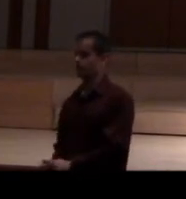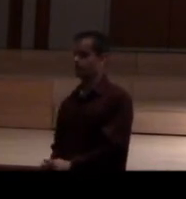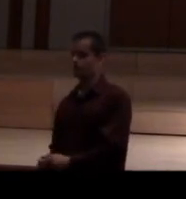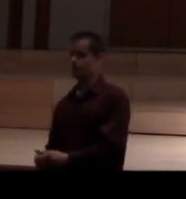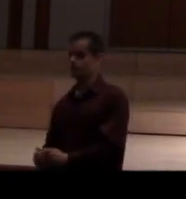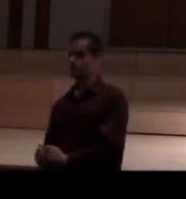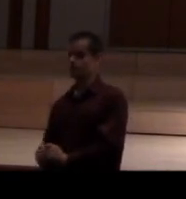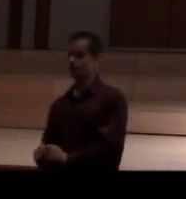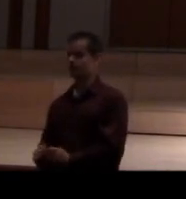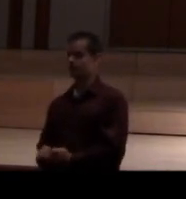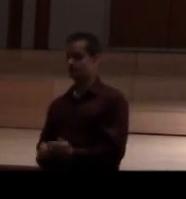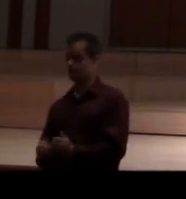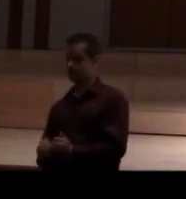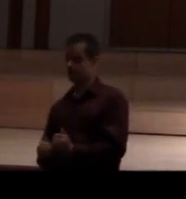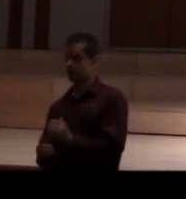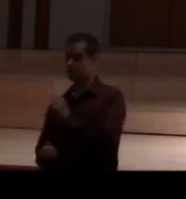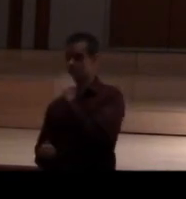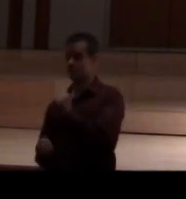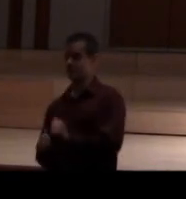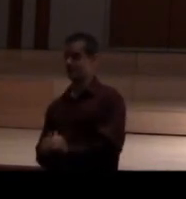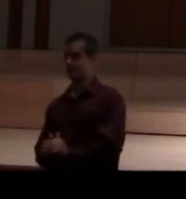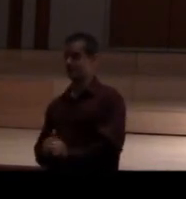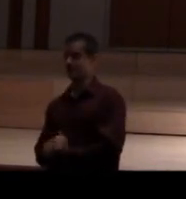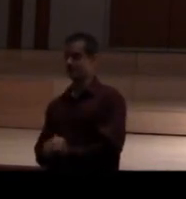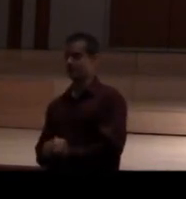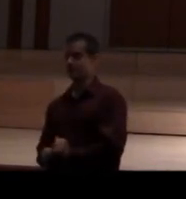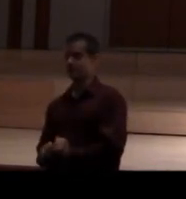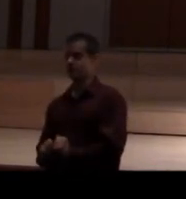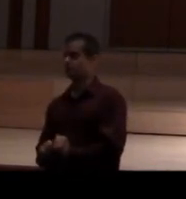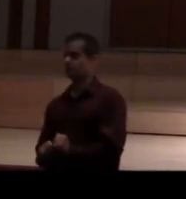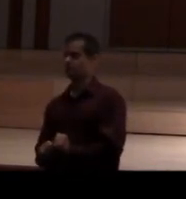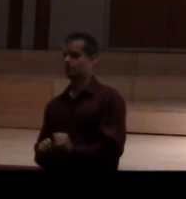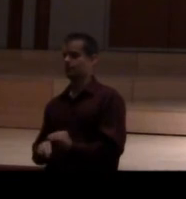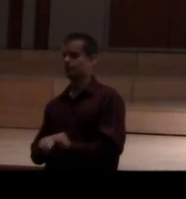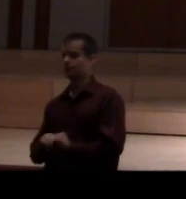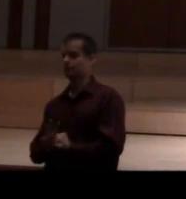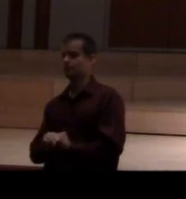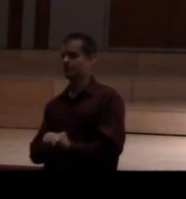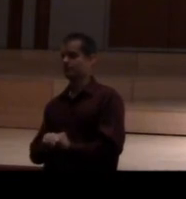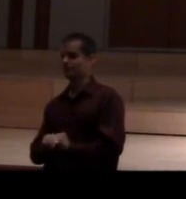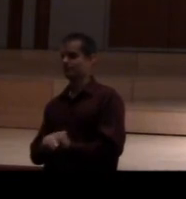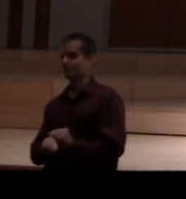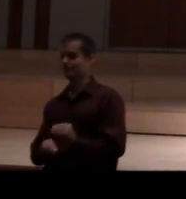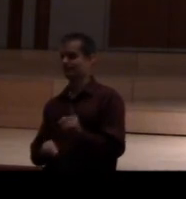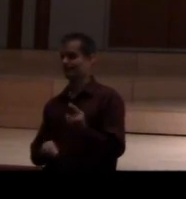the tablecloth, pretending to be texting or something. I took a really surreptitious camera phone picture of her.